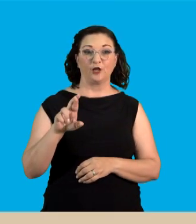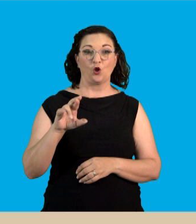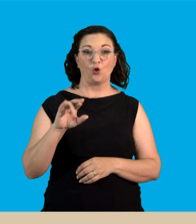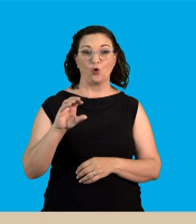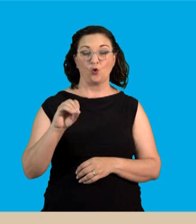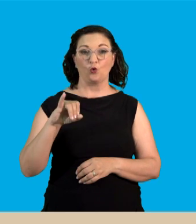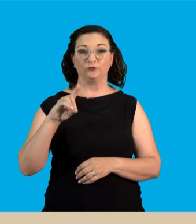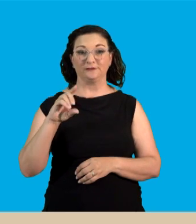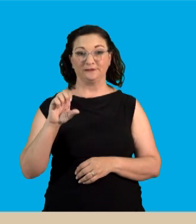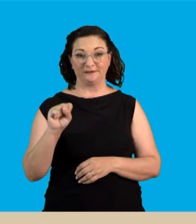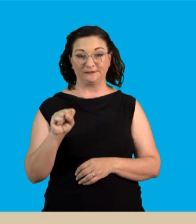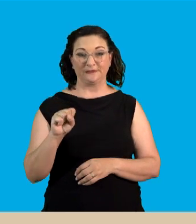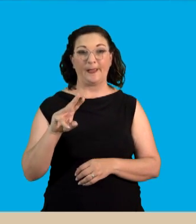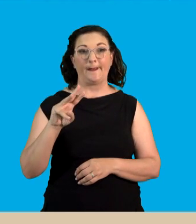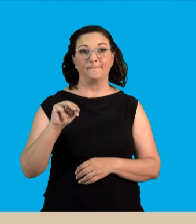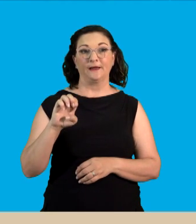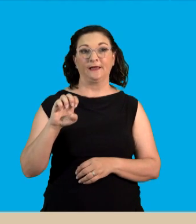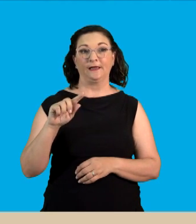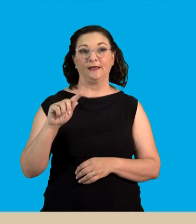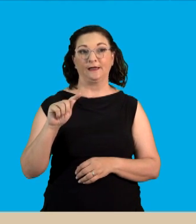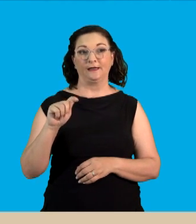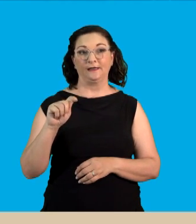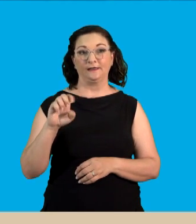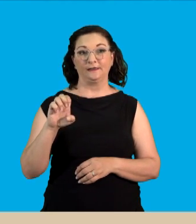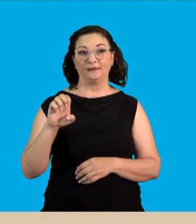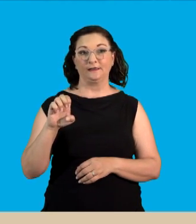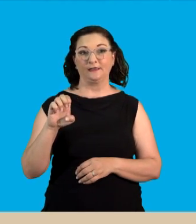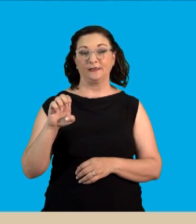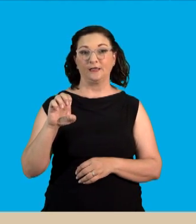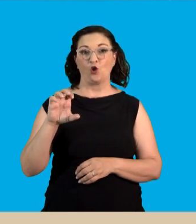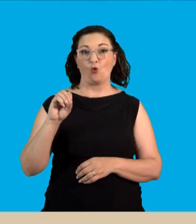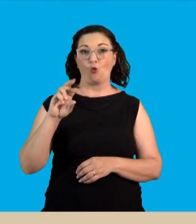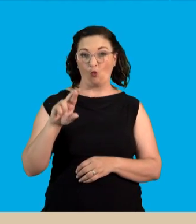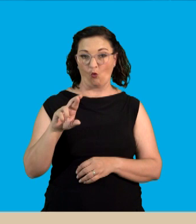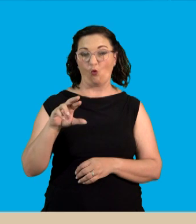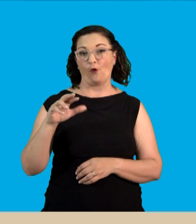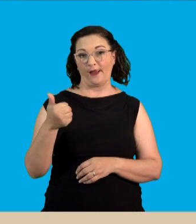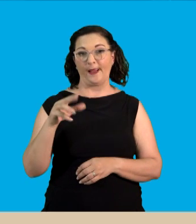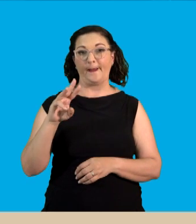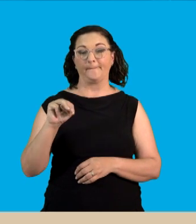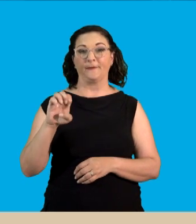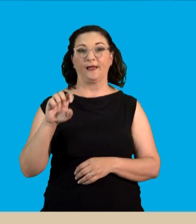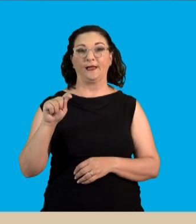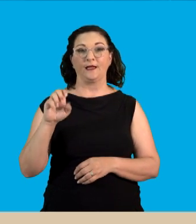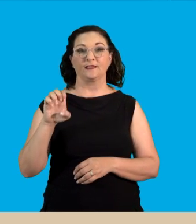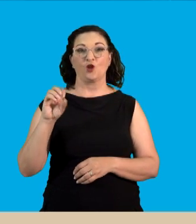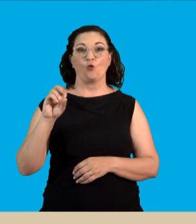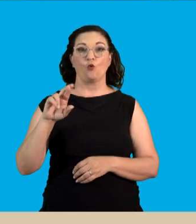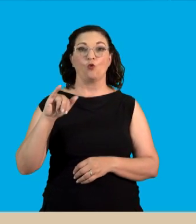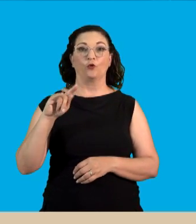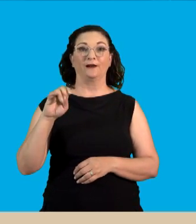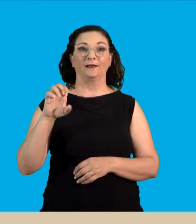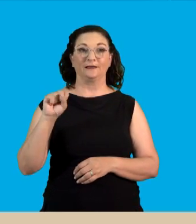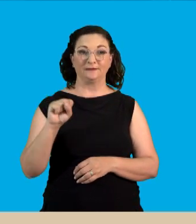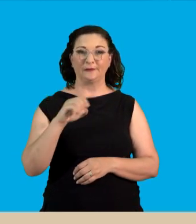the meteorites. All right. Now, what are these three things? The meteoroid, it is a solid